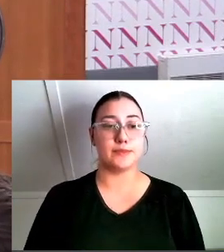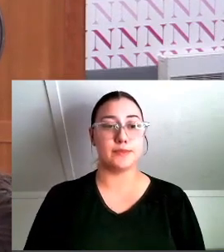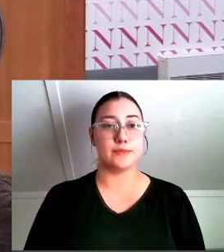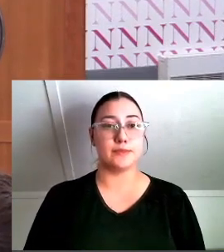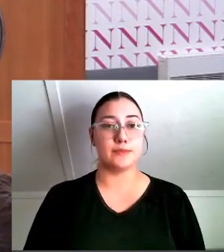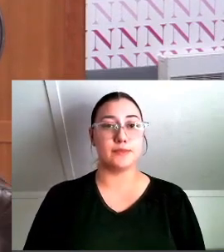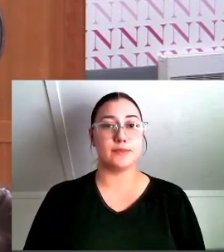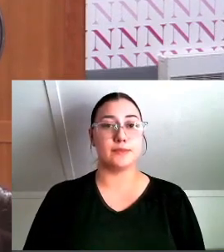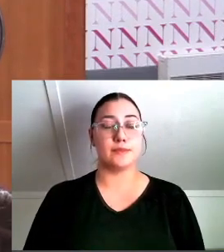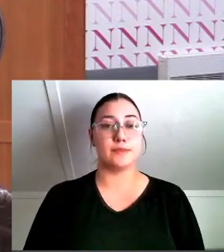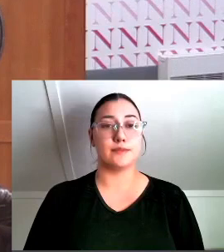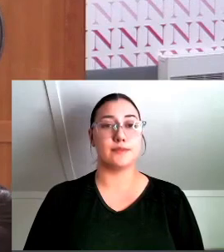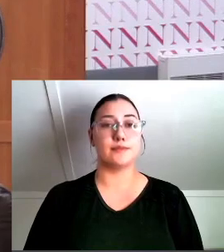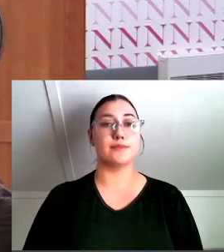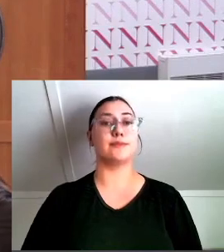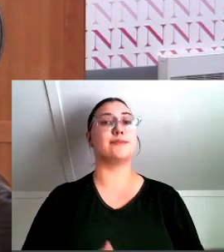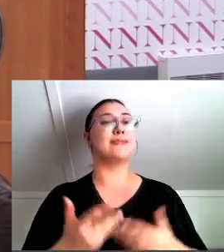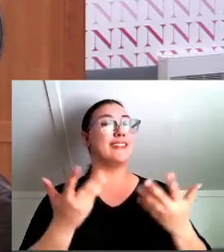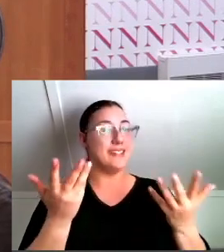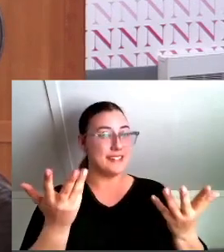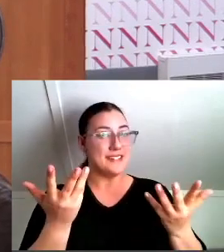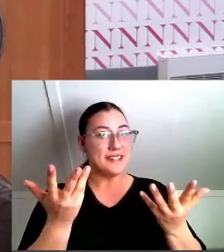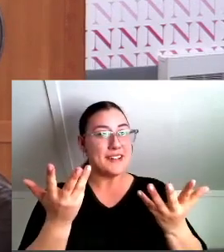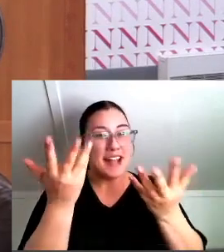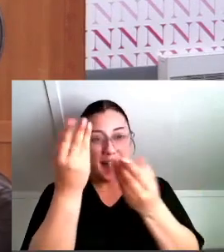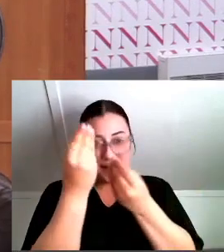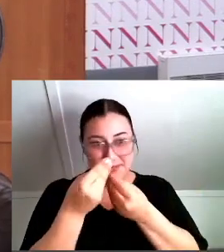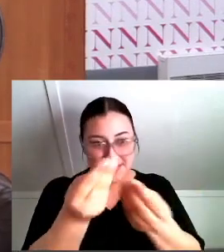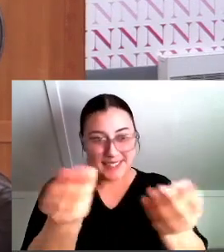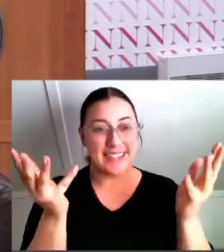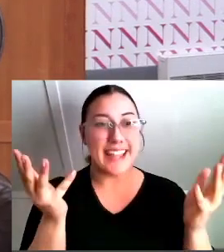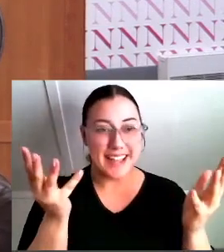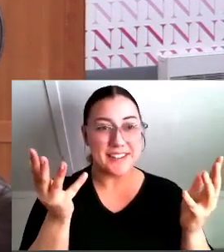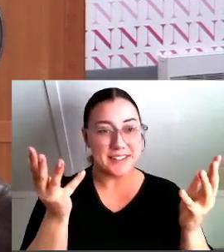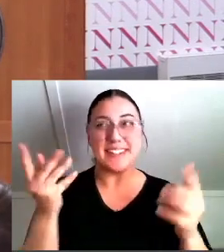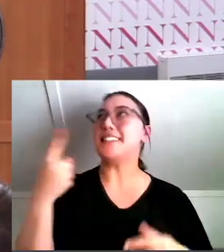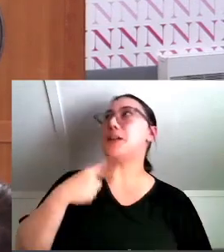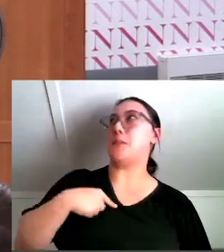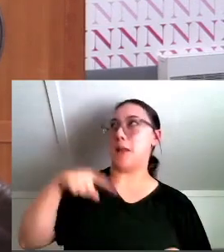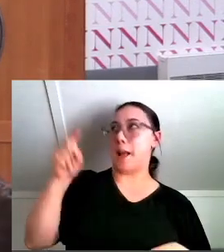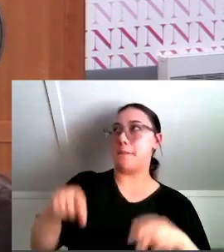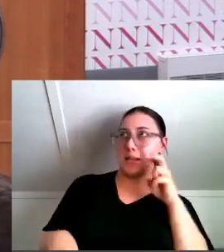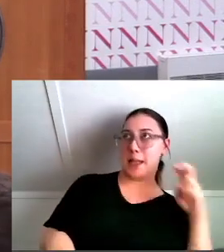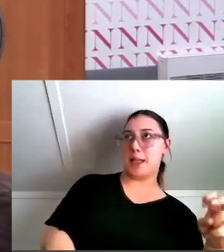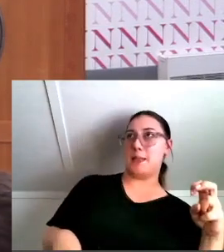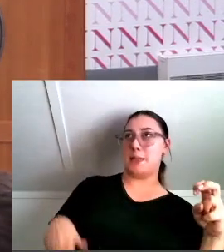I want you to know that Angel said I had to sit there for the whole time.